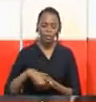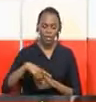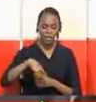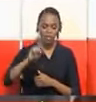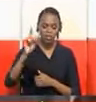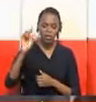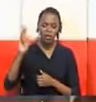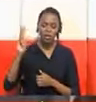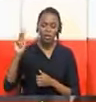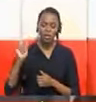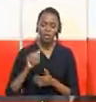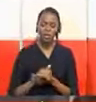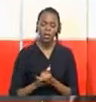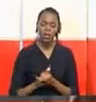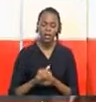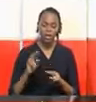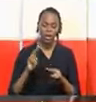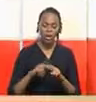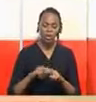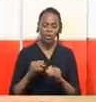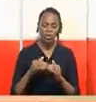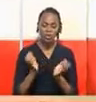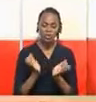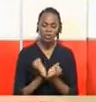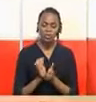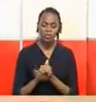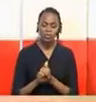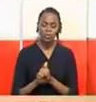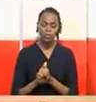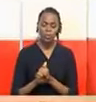I joined a local team in Lilongwe before I went to university.